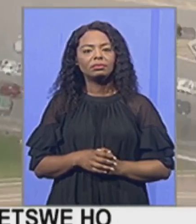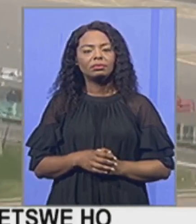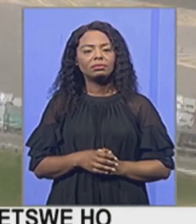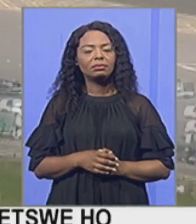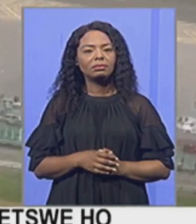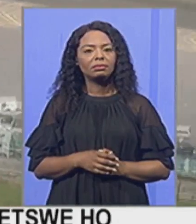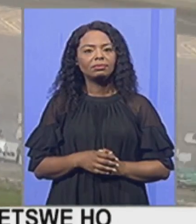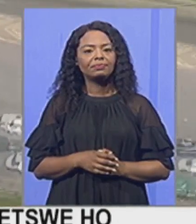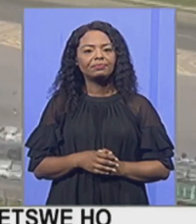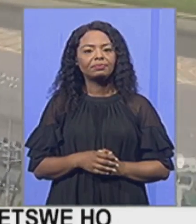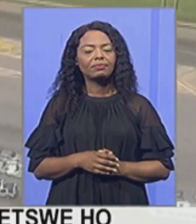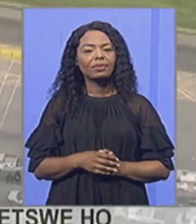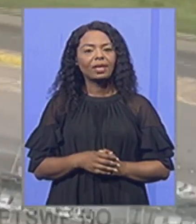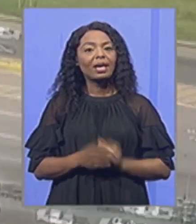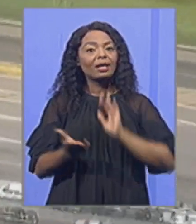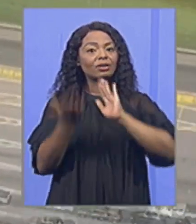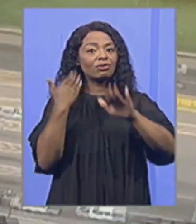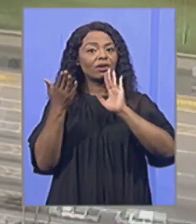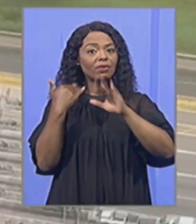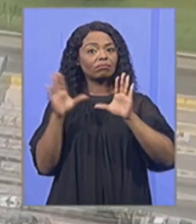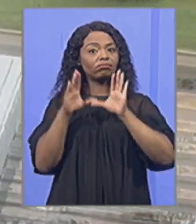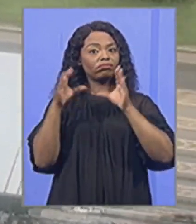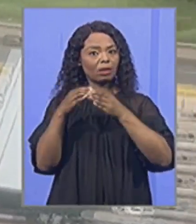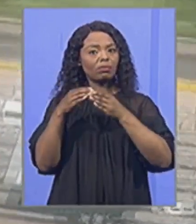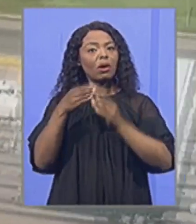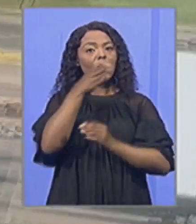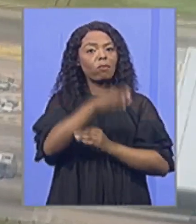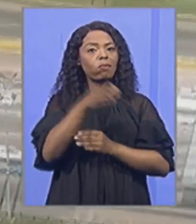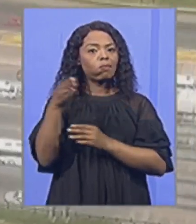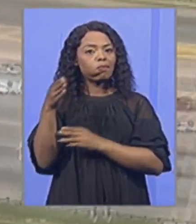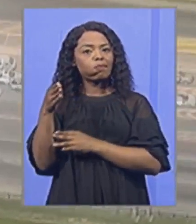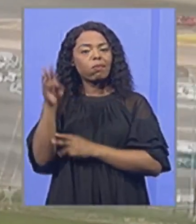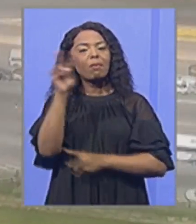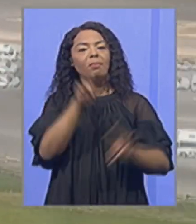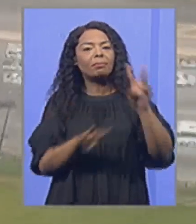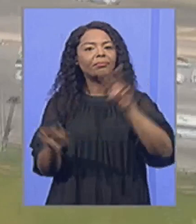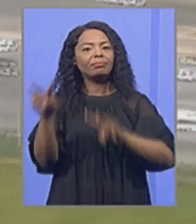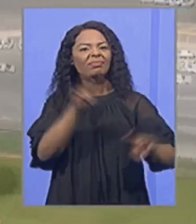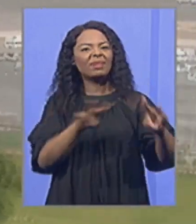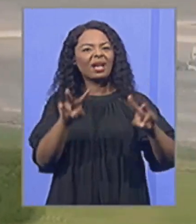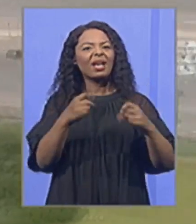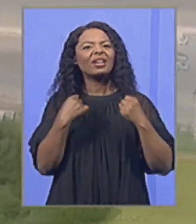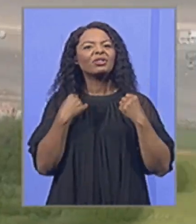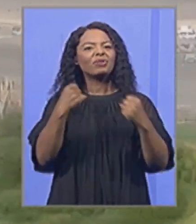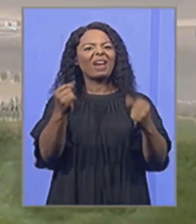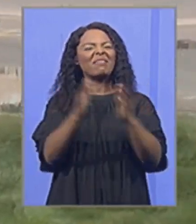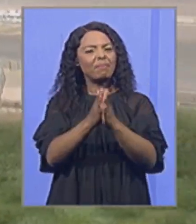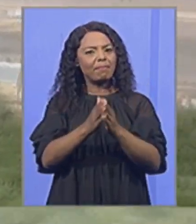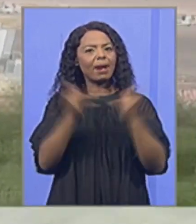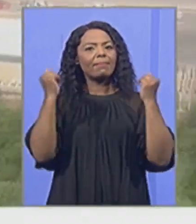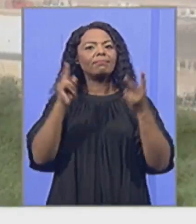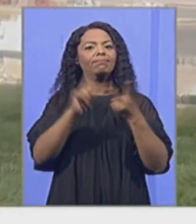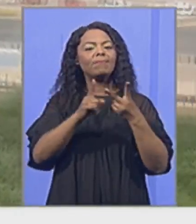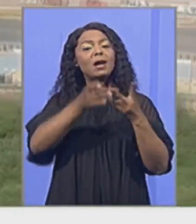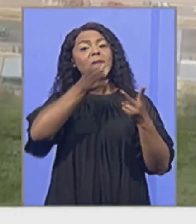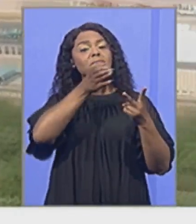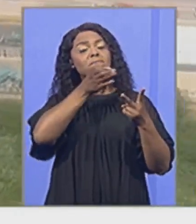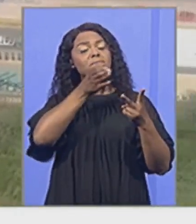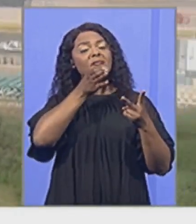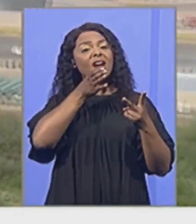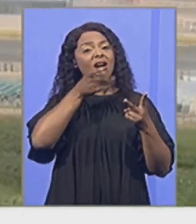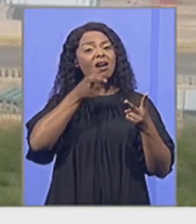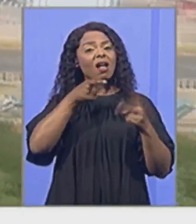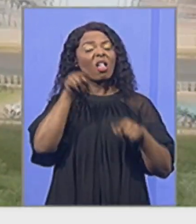Ba laola sephethephethe ba re ba tswile ka bongata ho beha leihlo bakganni ba kgannang ka lebelo le hodimo le ba kgannang ba nwele mmileng wa N1